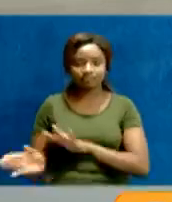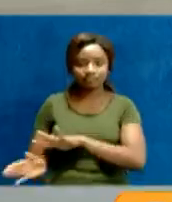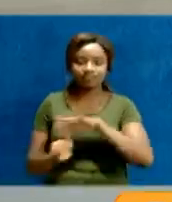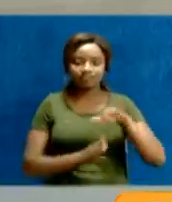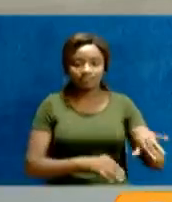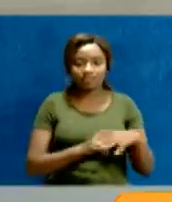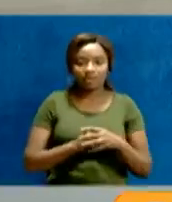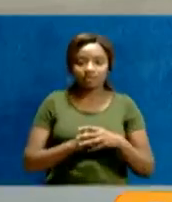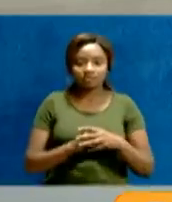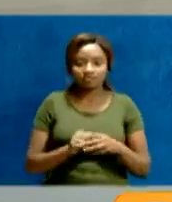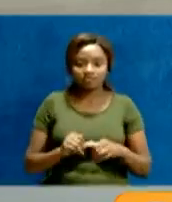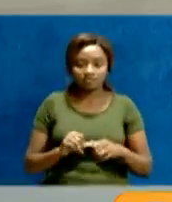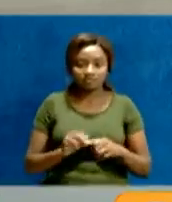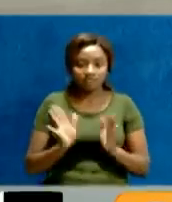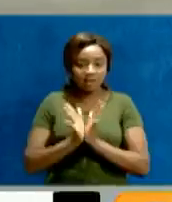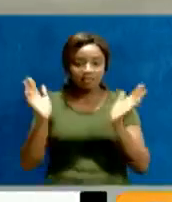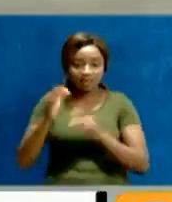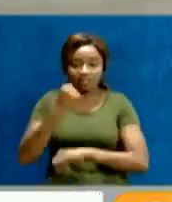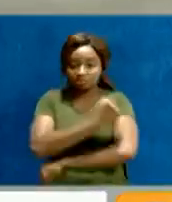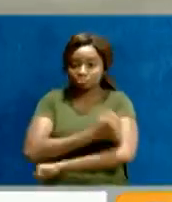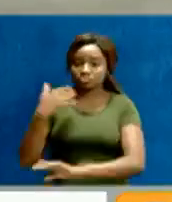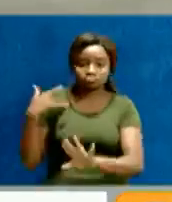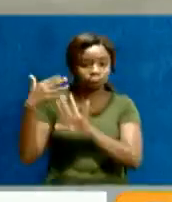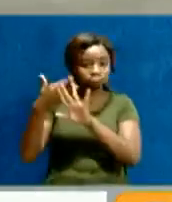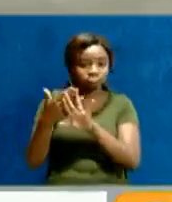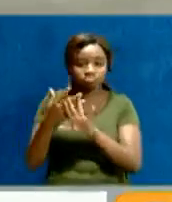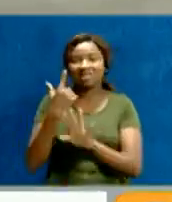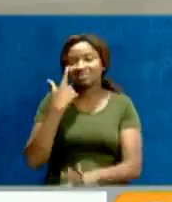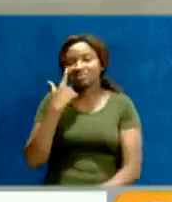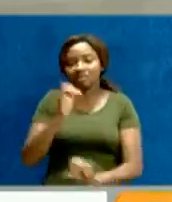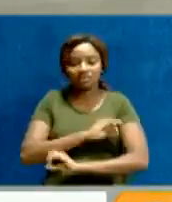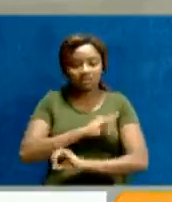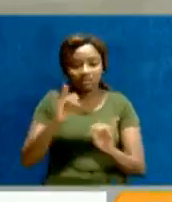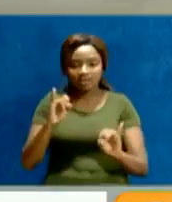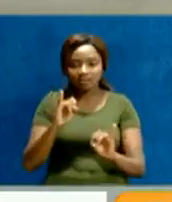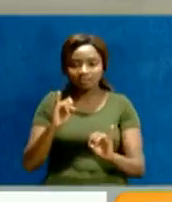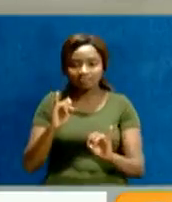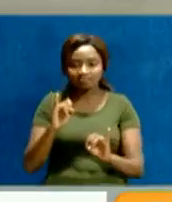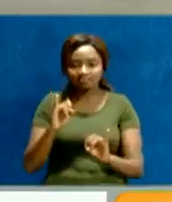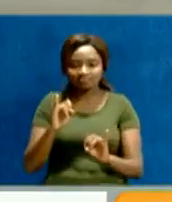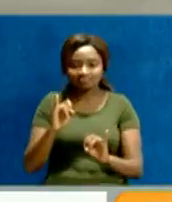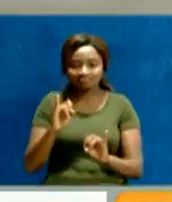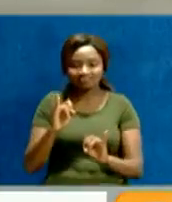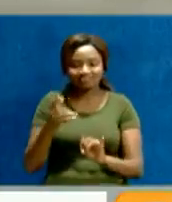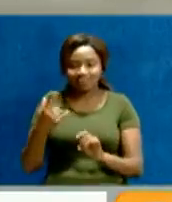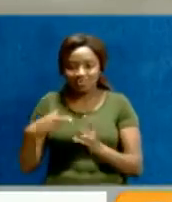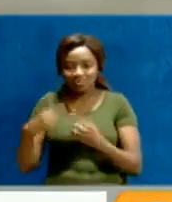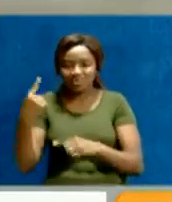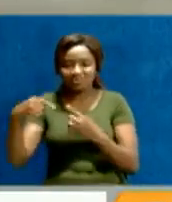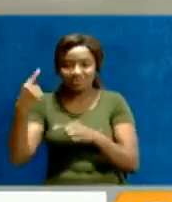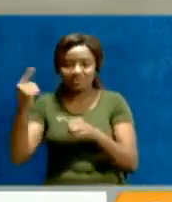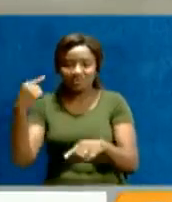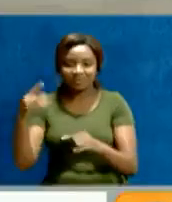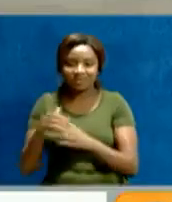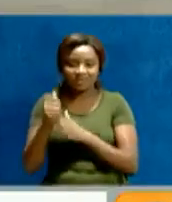In matters education, public schools have for the first time in recent years outshone their counterparts in the private sector